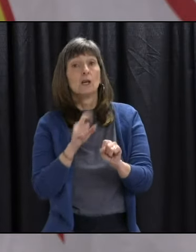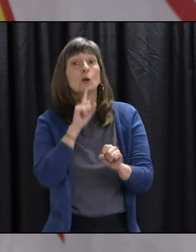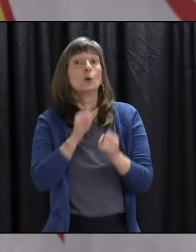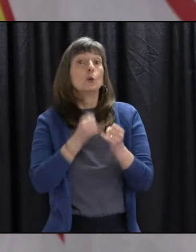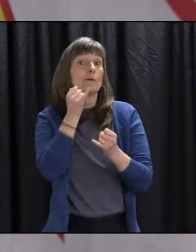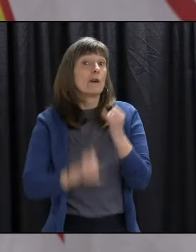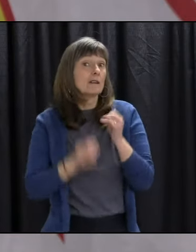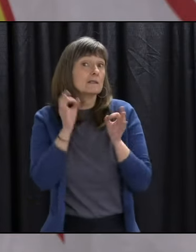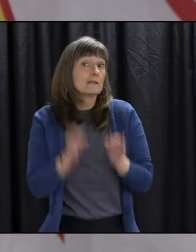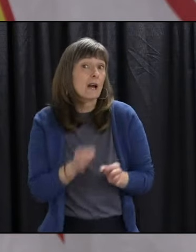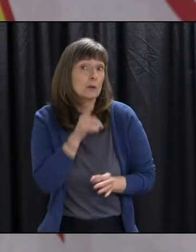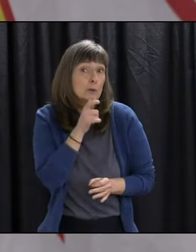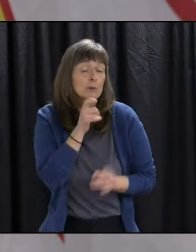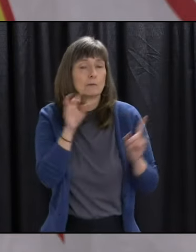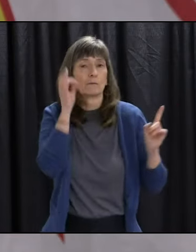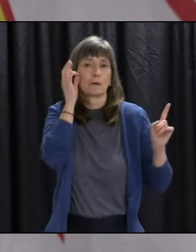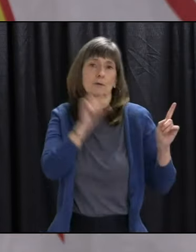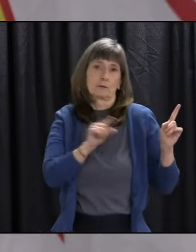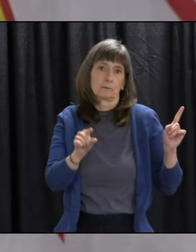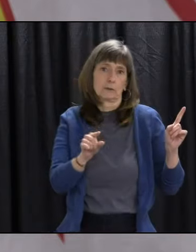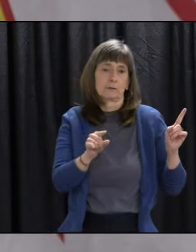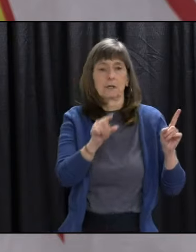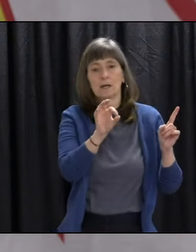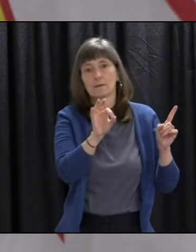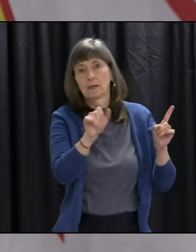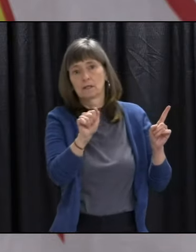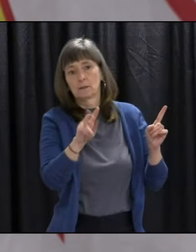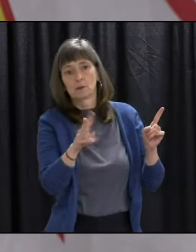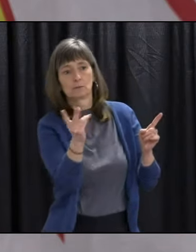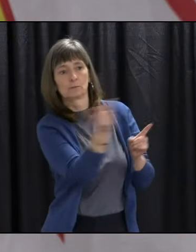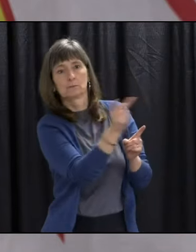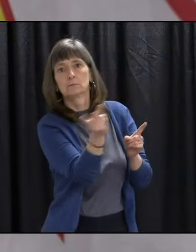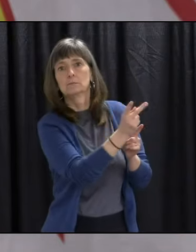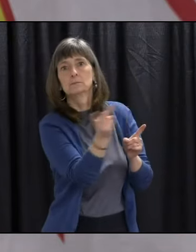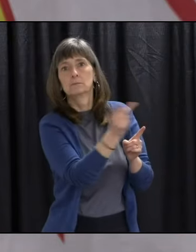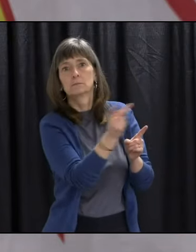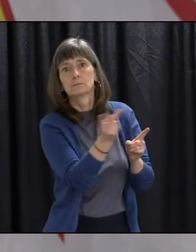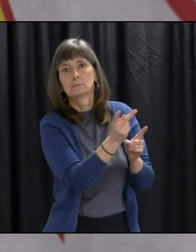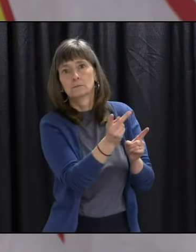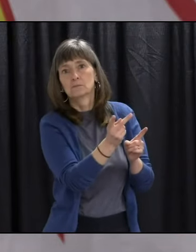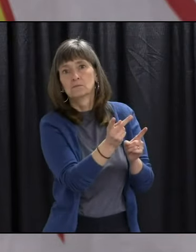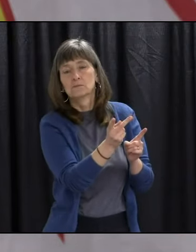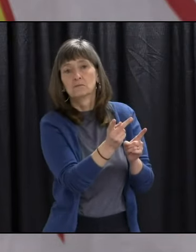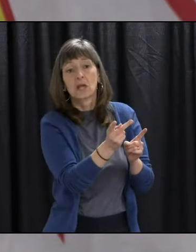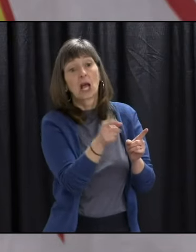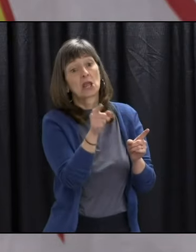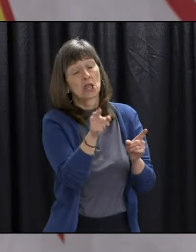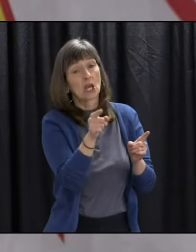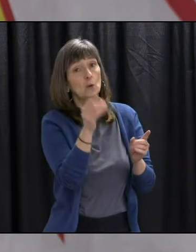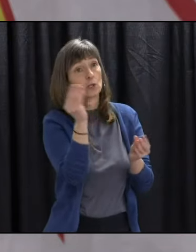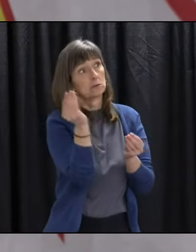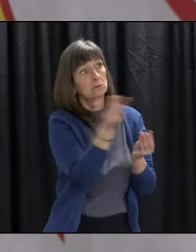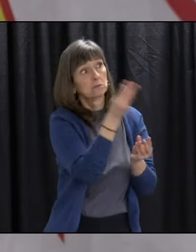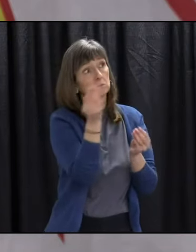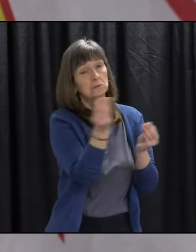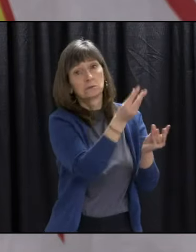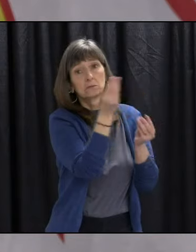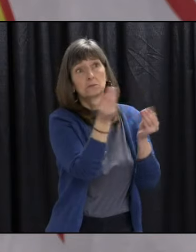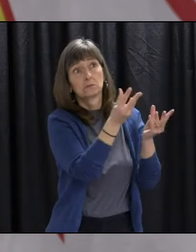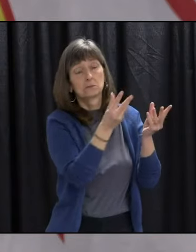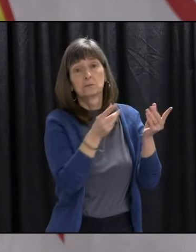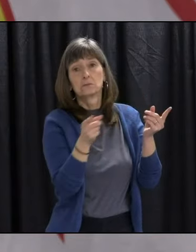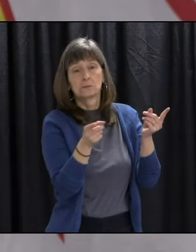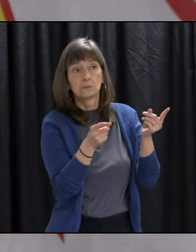the decision on this, working very closely with the FFAW, and the federal government will receive input from the FFAW, people like,